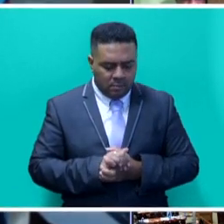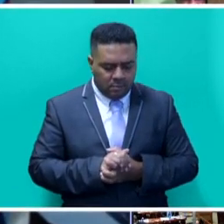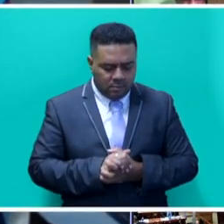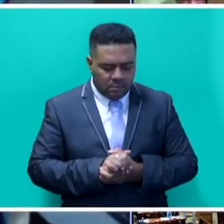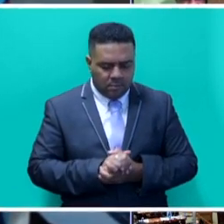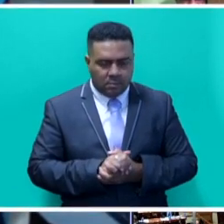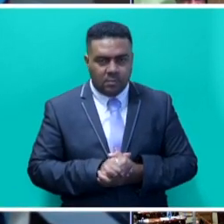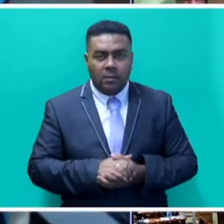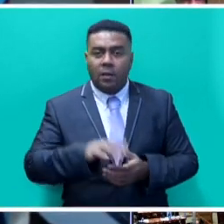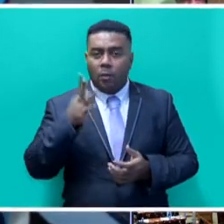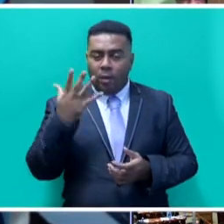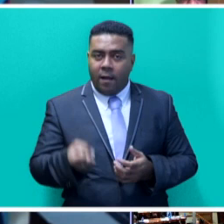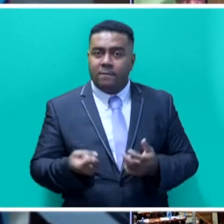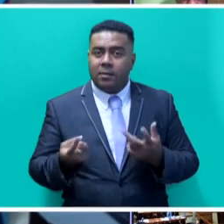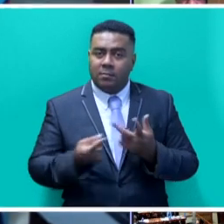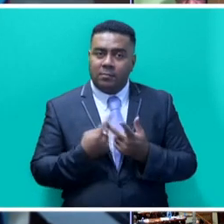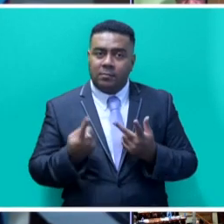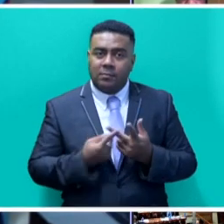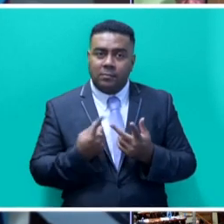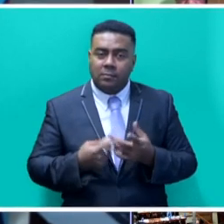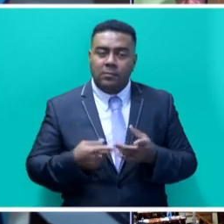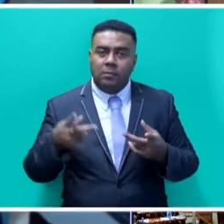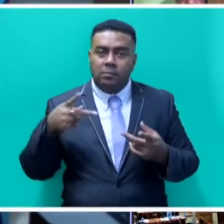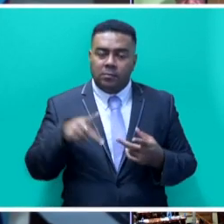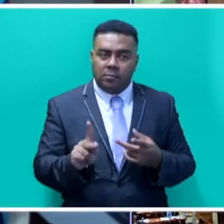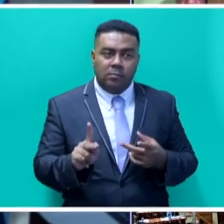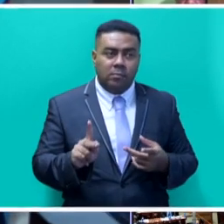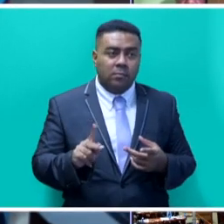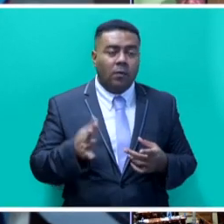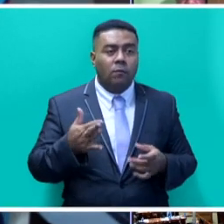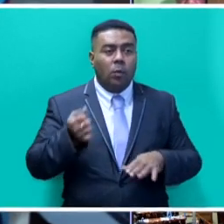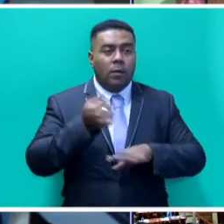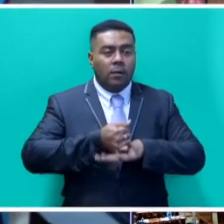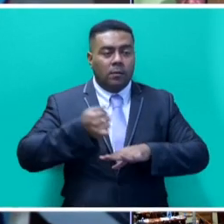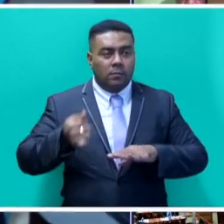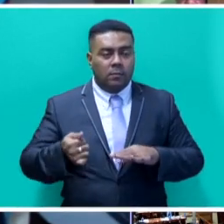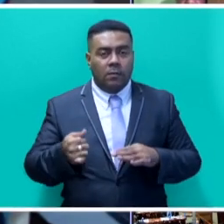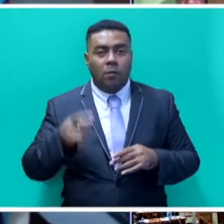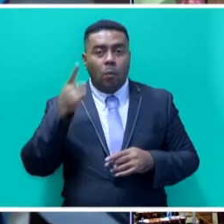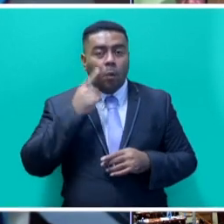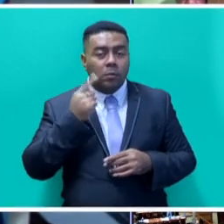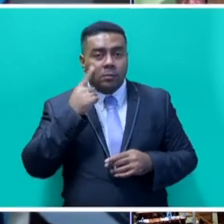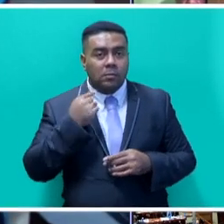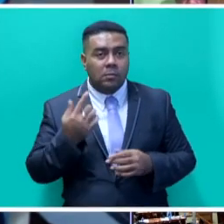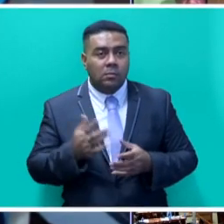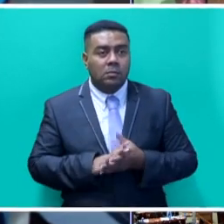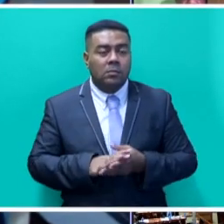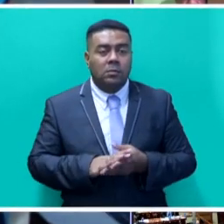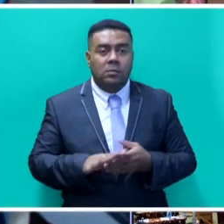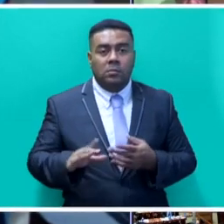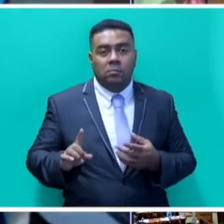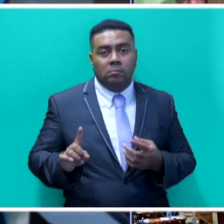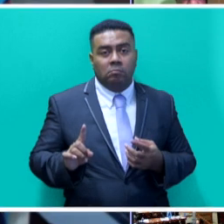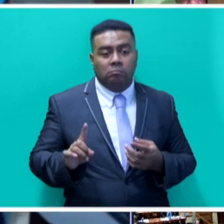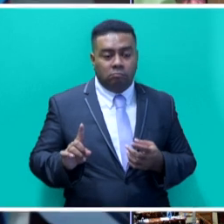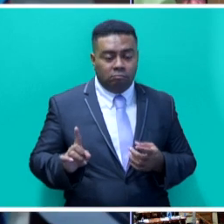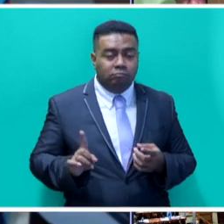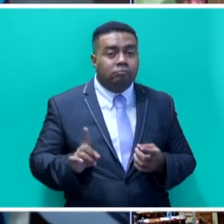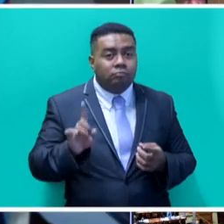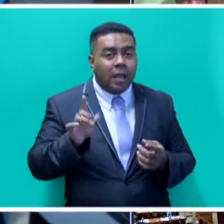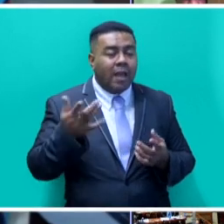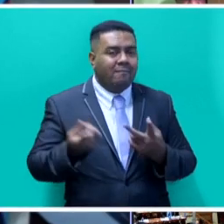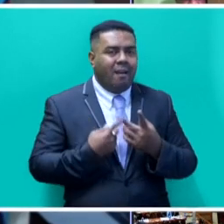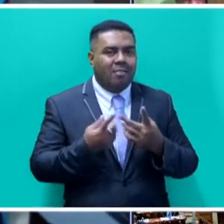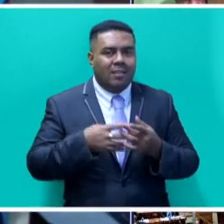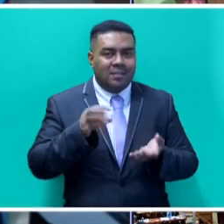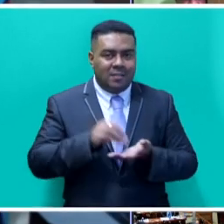There are normal permitting requirements for electricity, for water, for sewage, and other